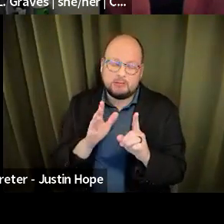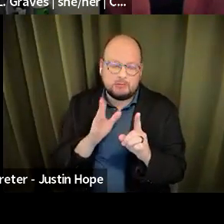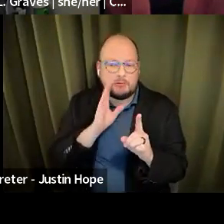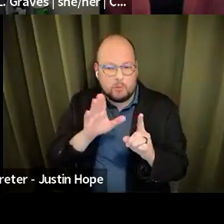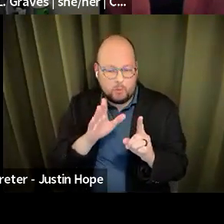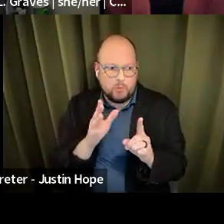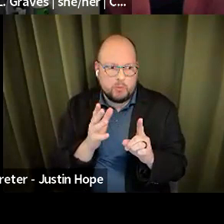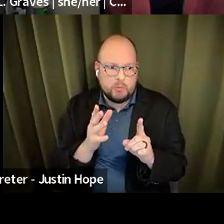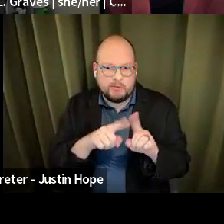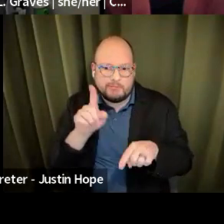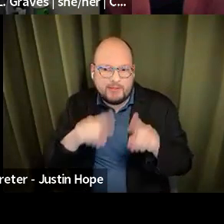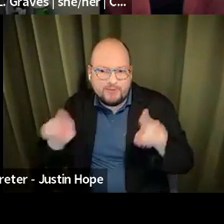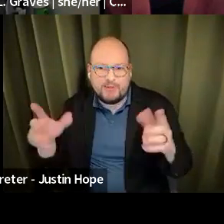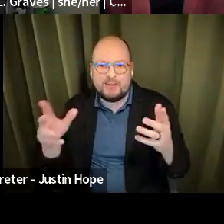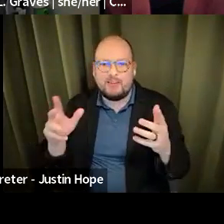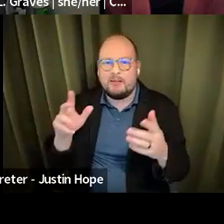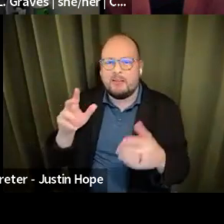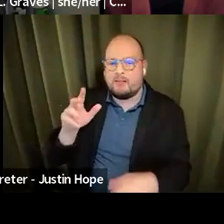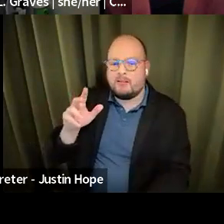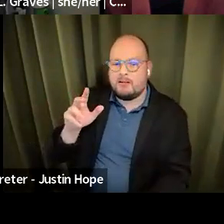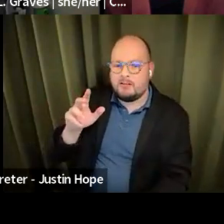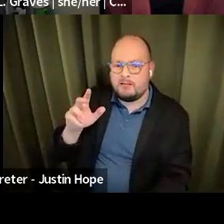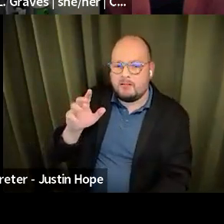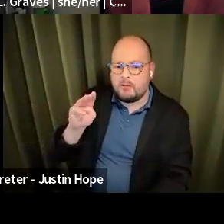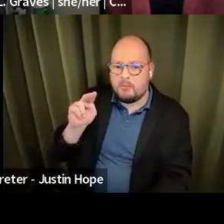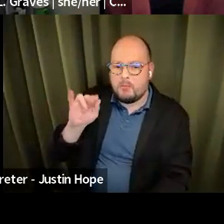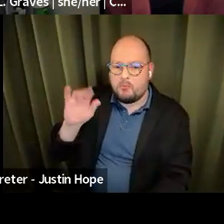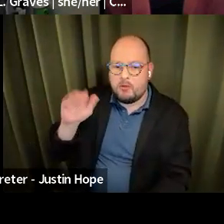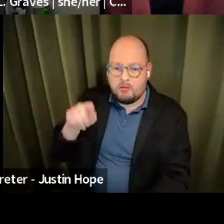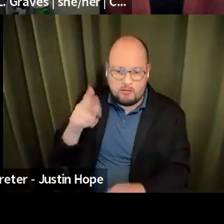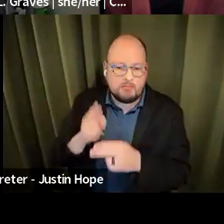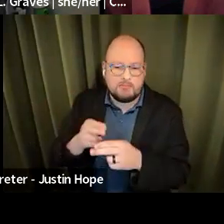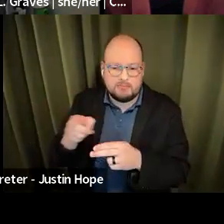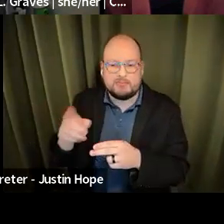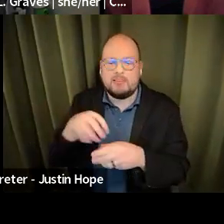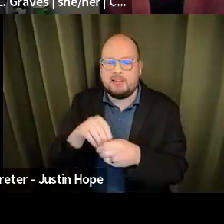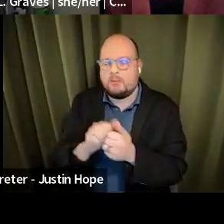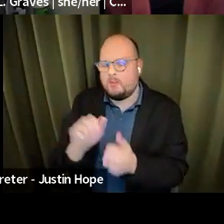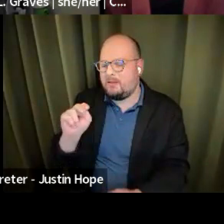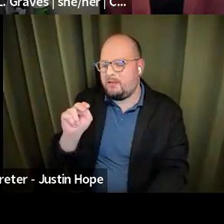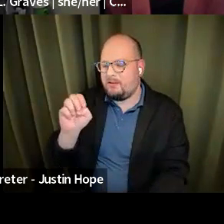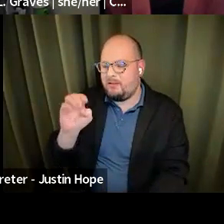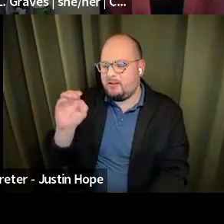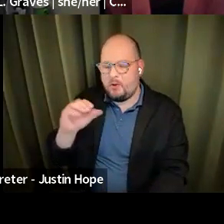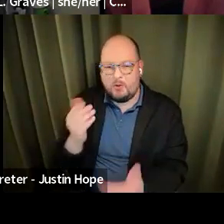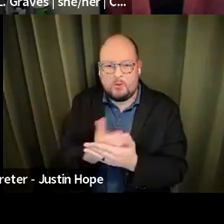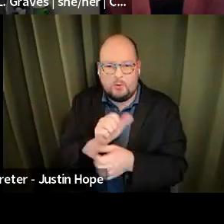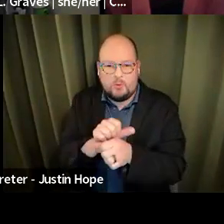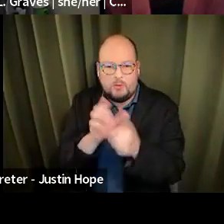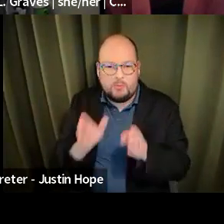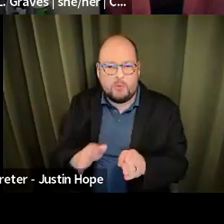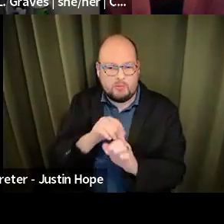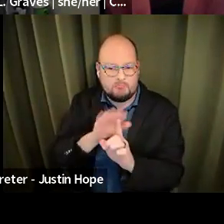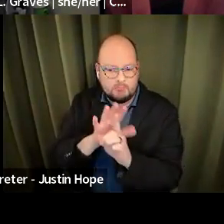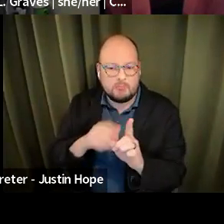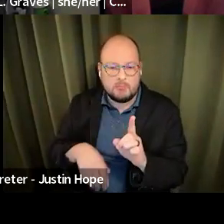employee orientation, that she's a part of, and that's important. And we do that in our hospital too. But doctors and other clinical staff